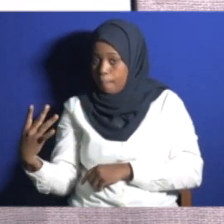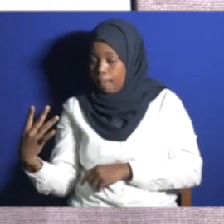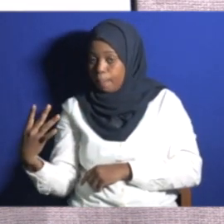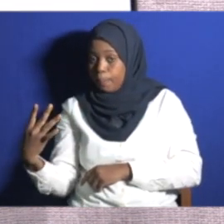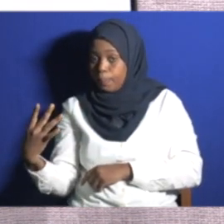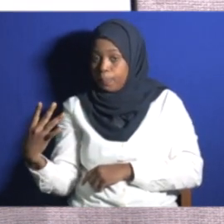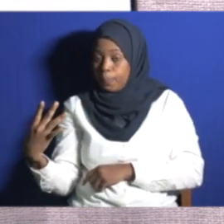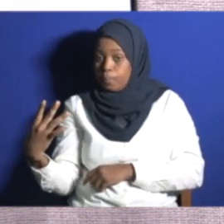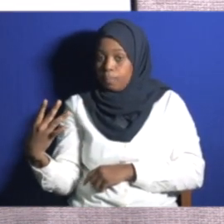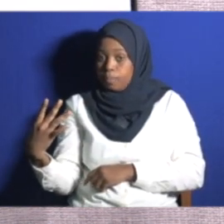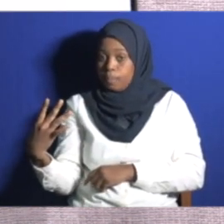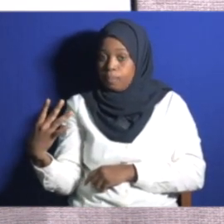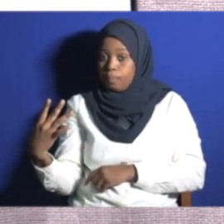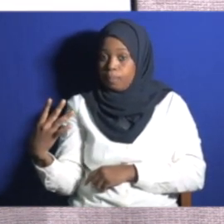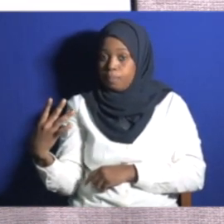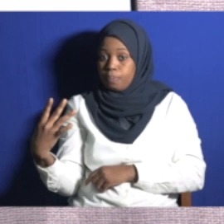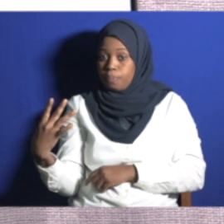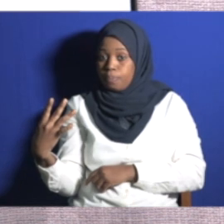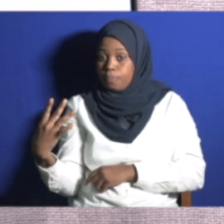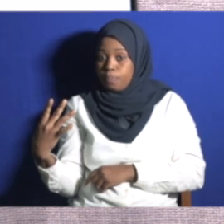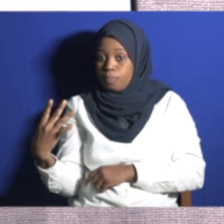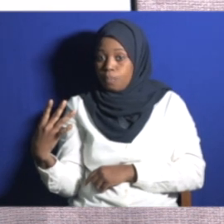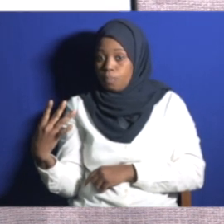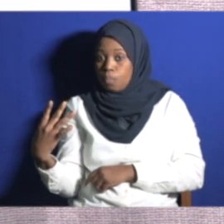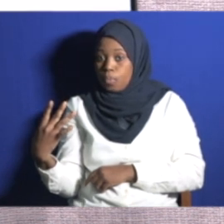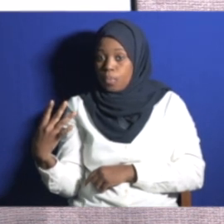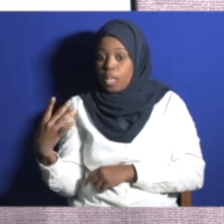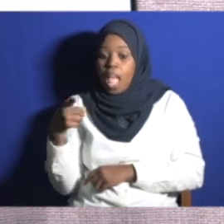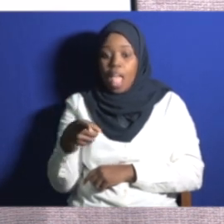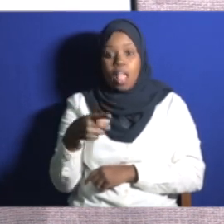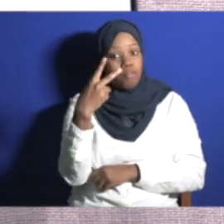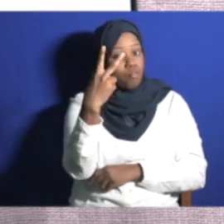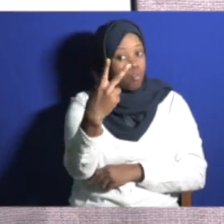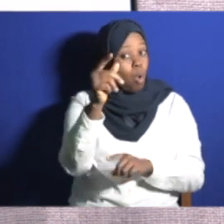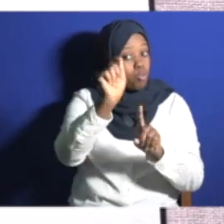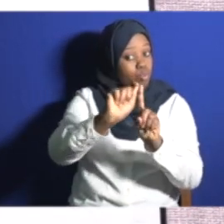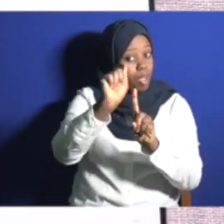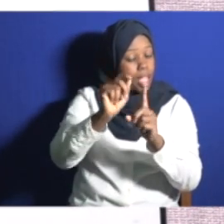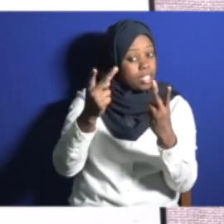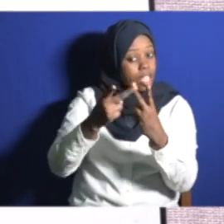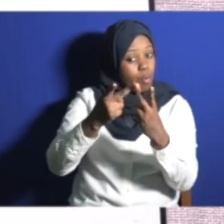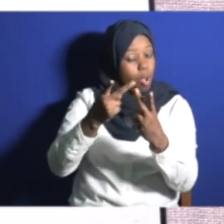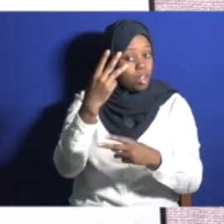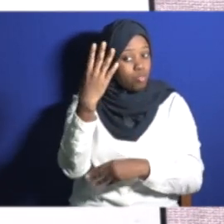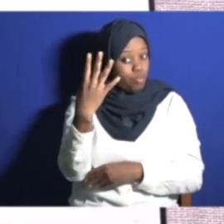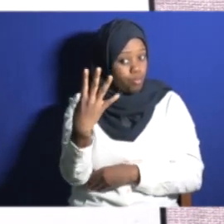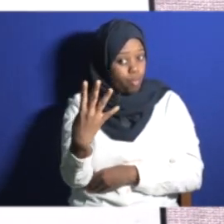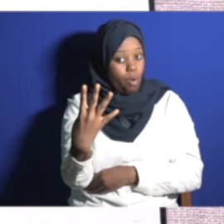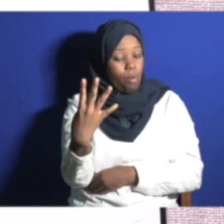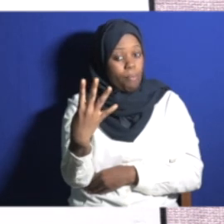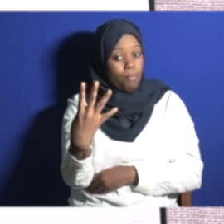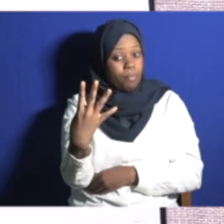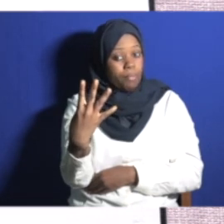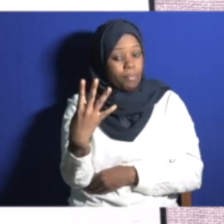We reverse by taking square root of the number. if 2 squared is equal to